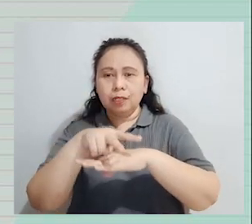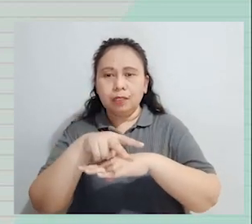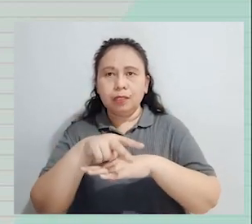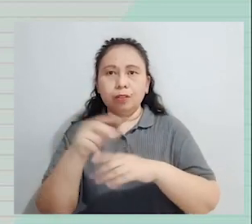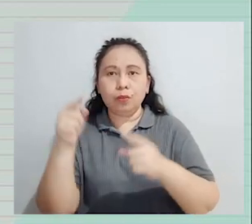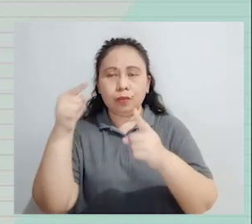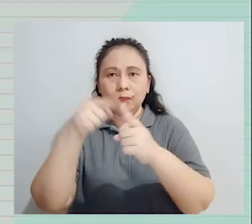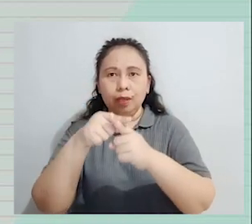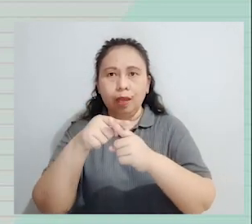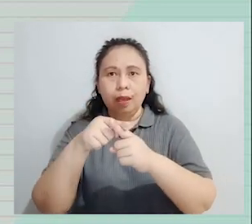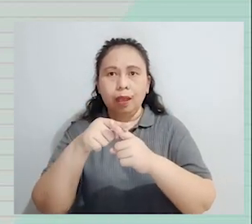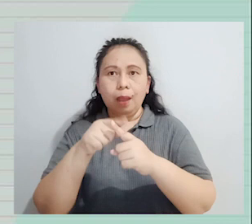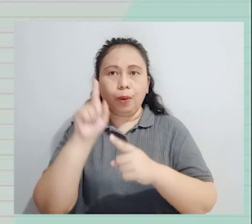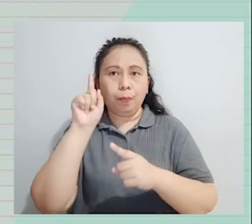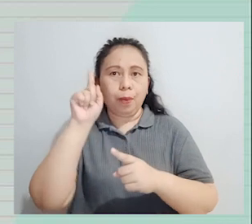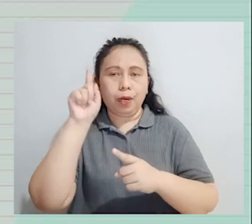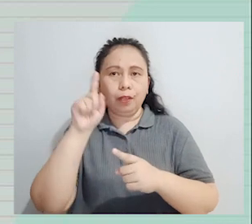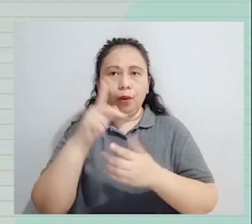upper part of the mantle?